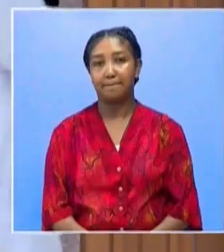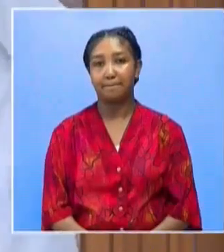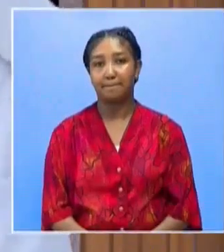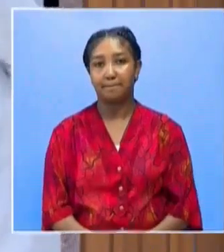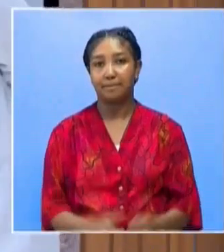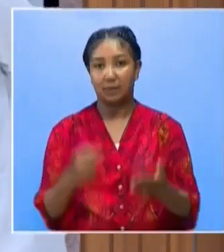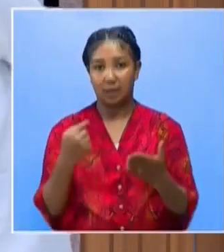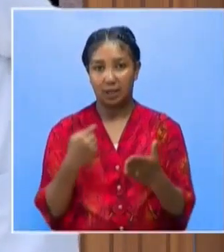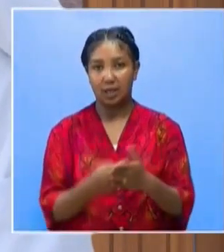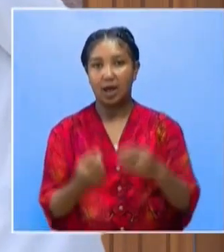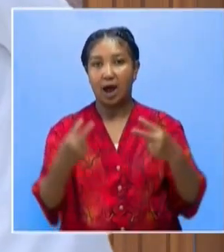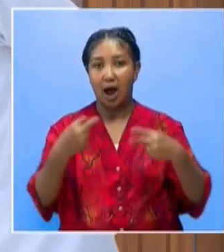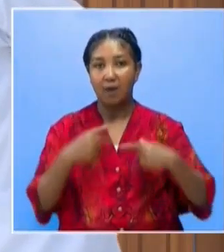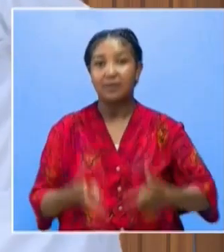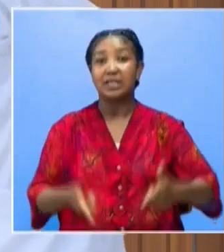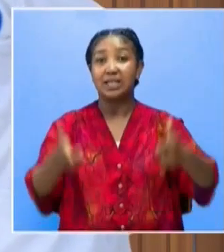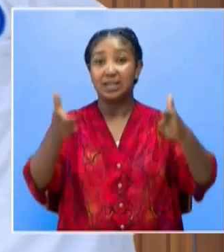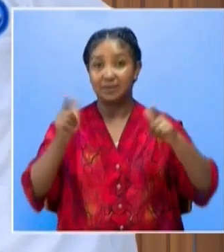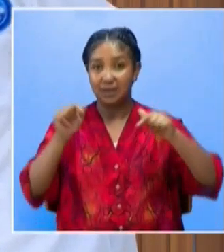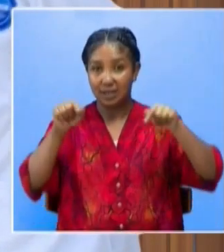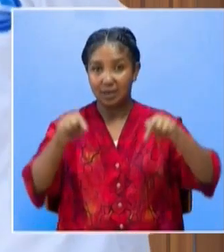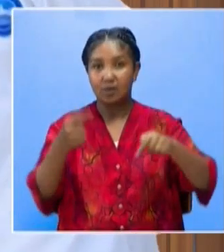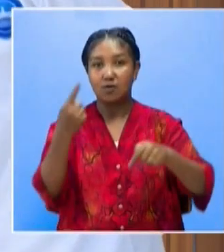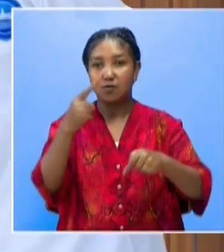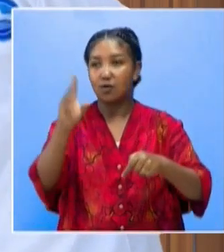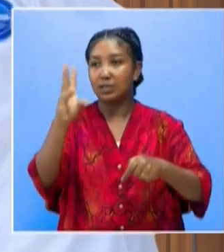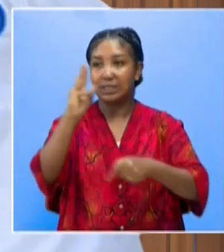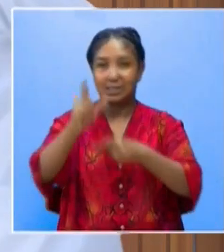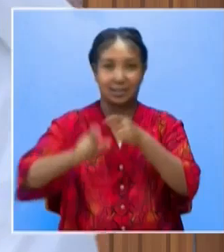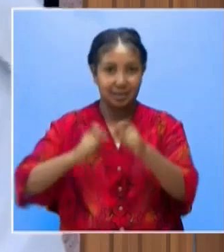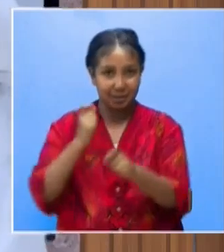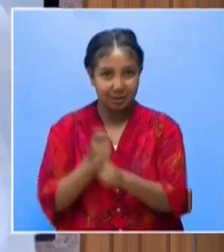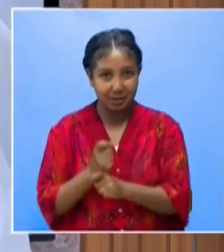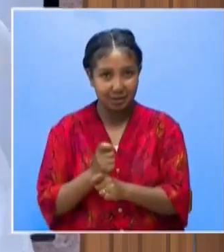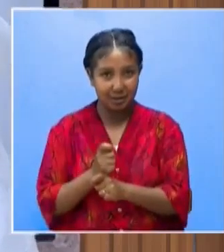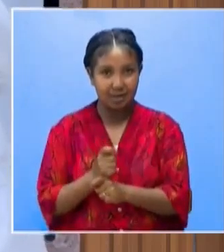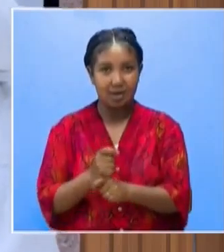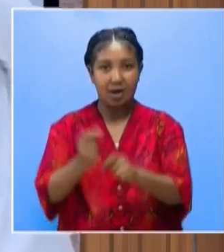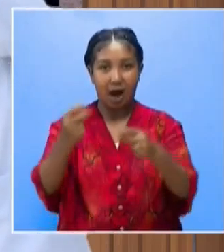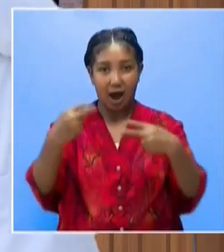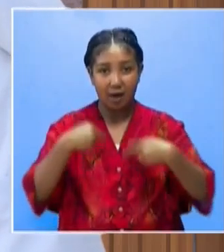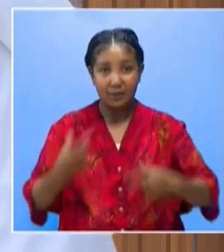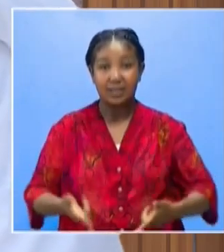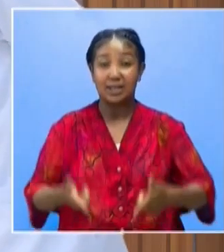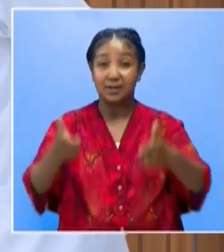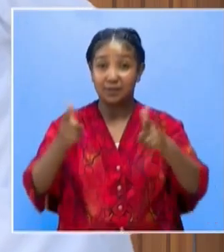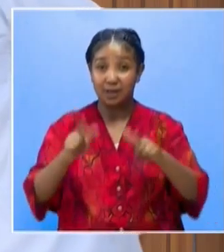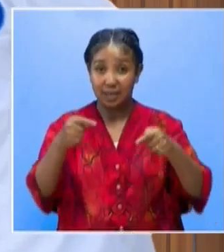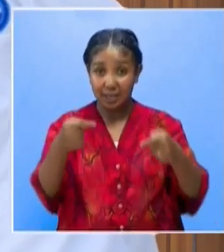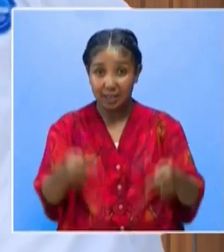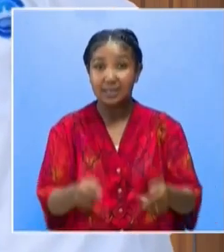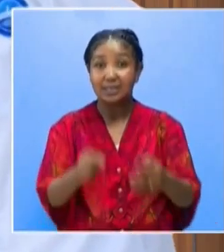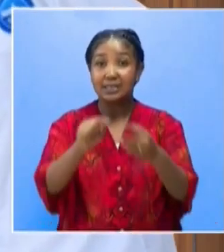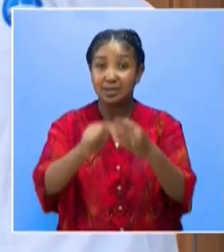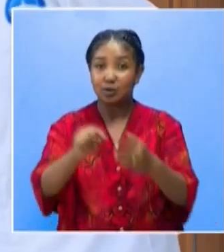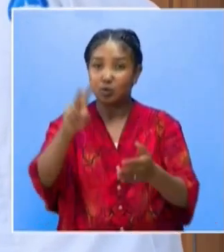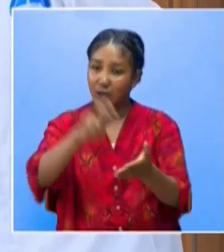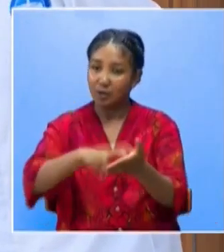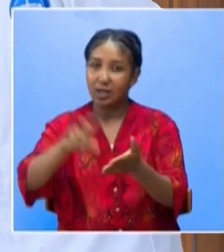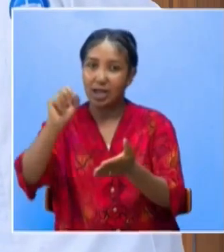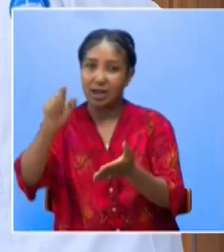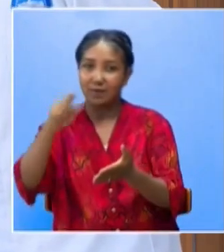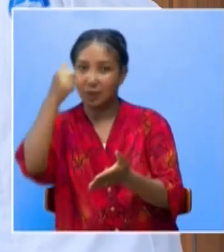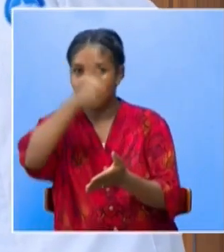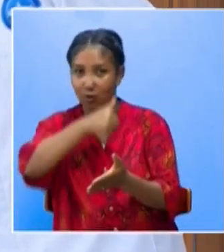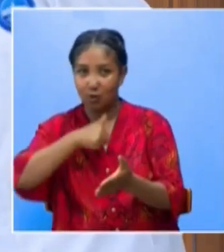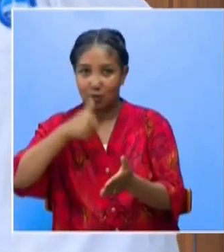Here, I have lived here for 6 years. I have lived here since 2011